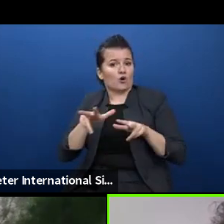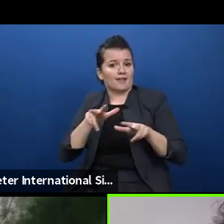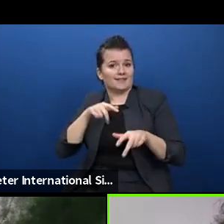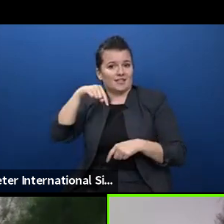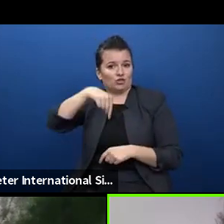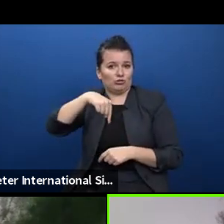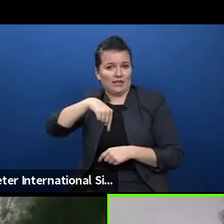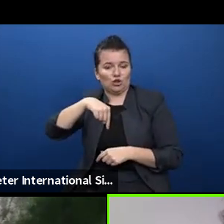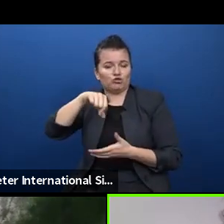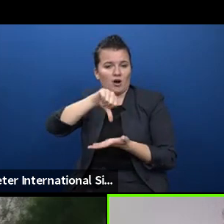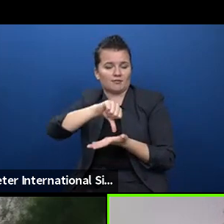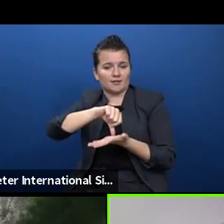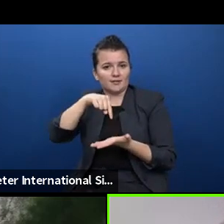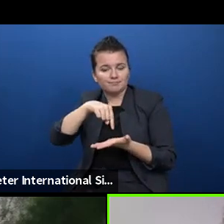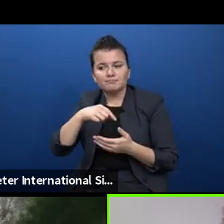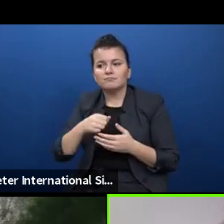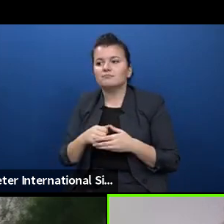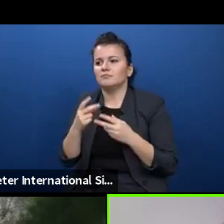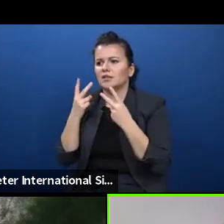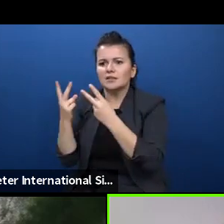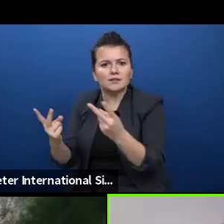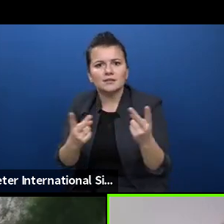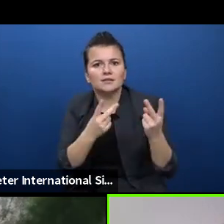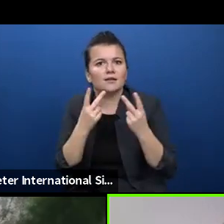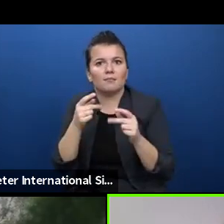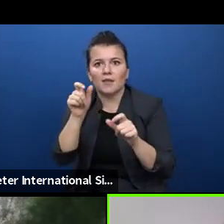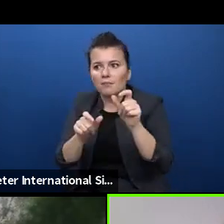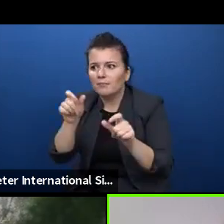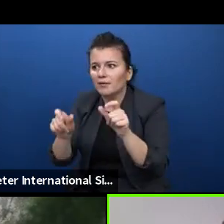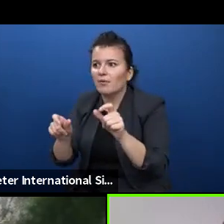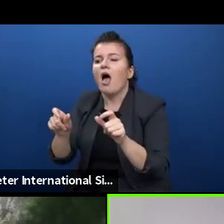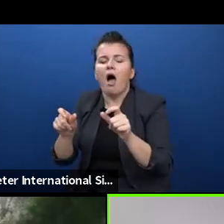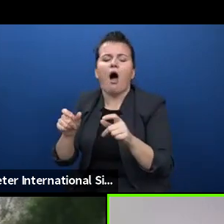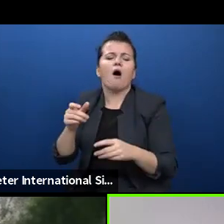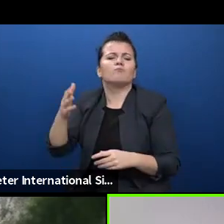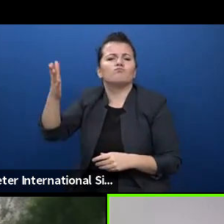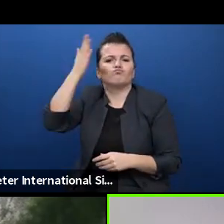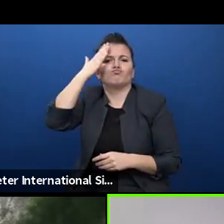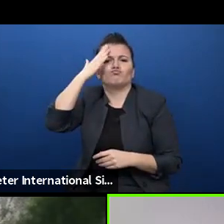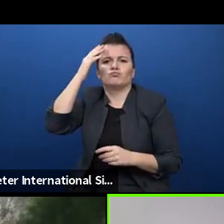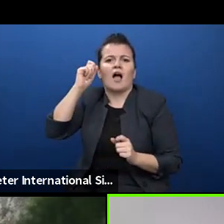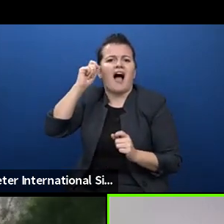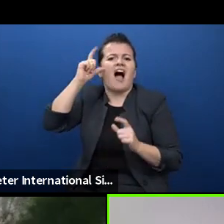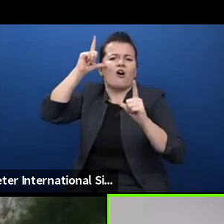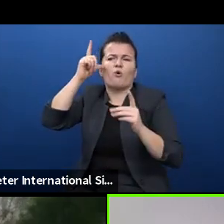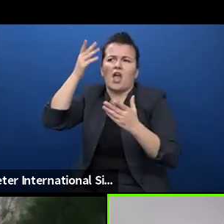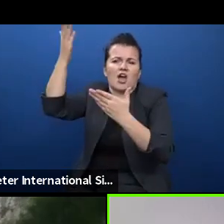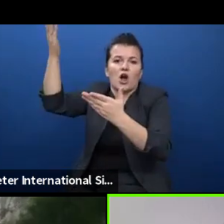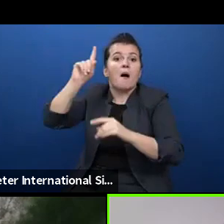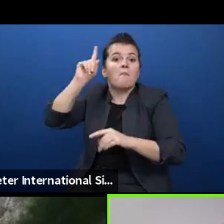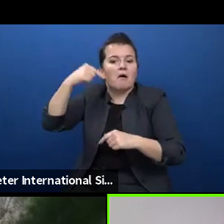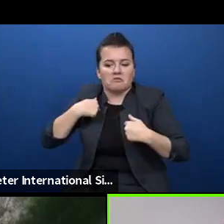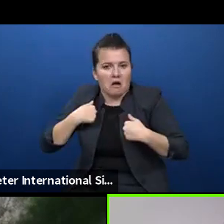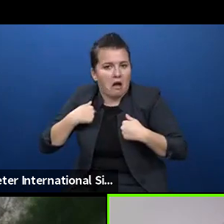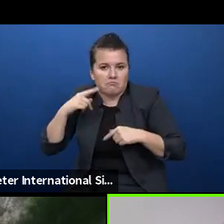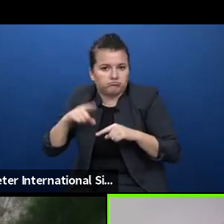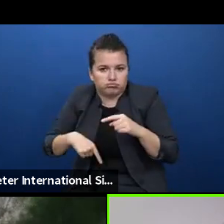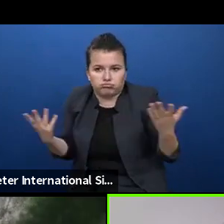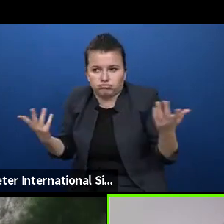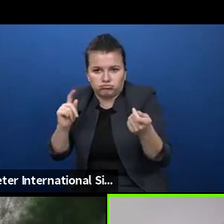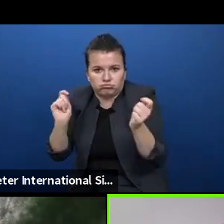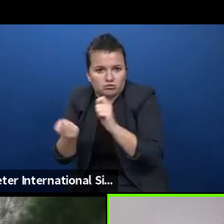feel that they are aware of the climate crisis, but they're afraid they can't do anything about it. So within